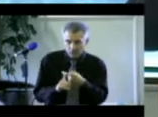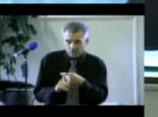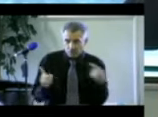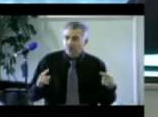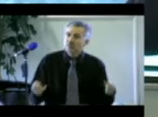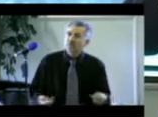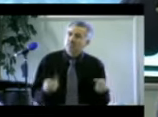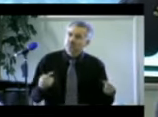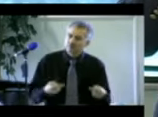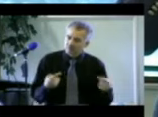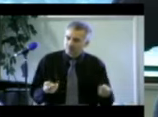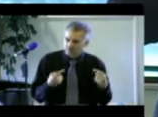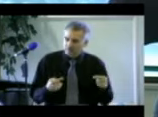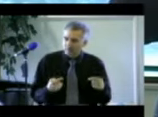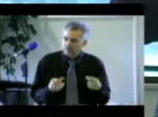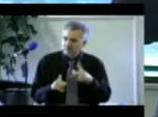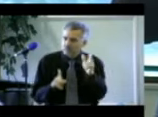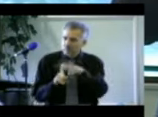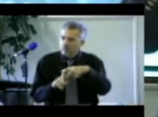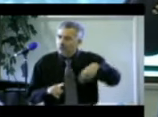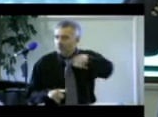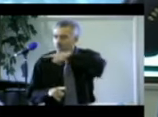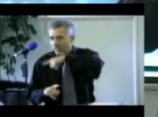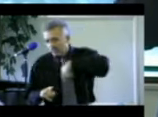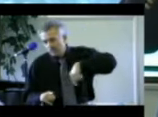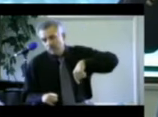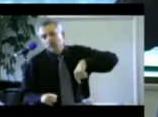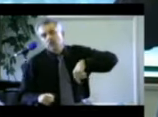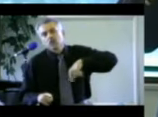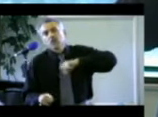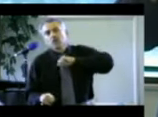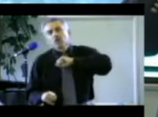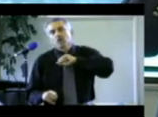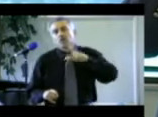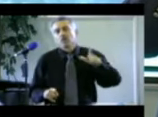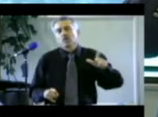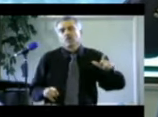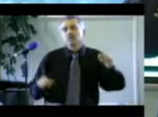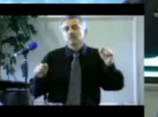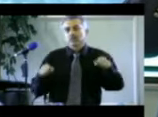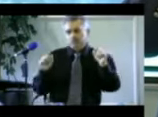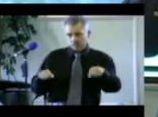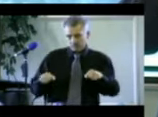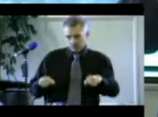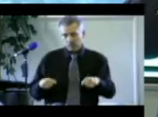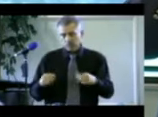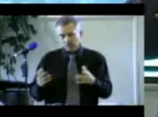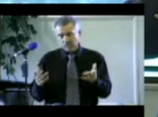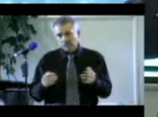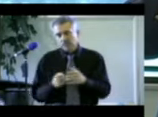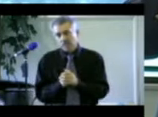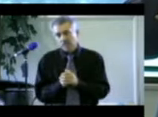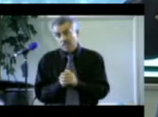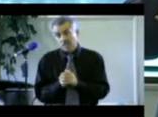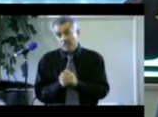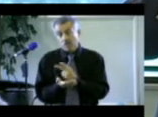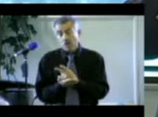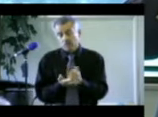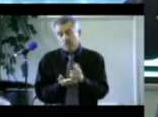we all are capable of just about anything if you're honest with